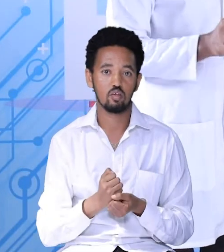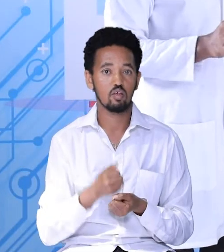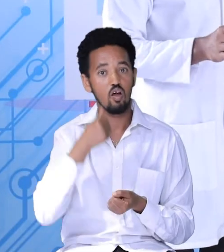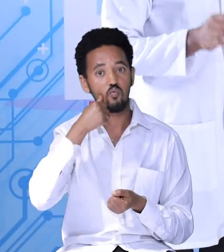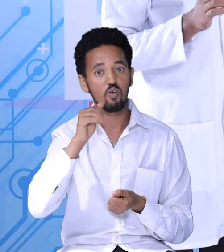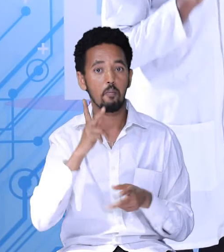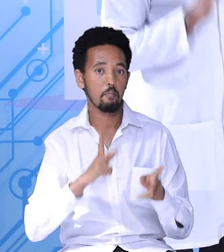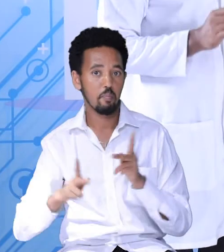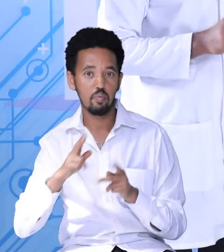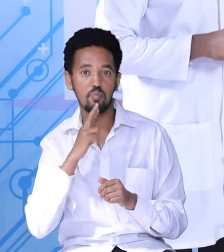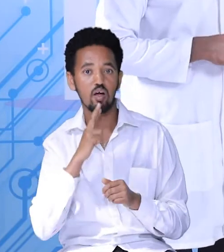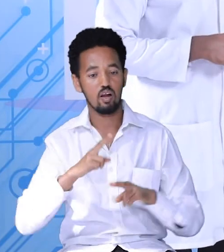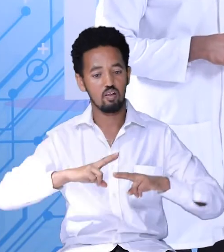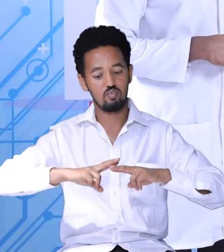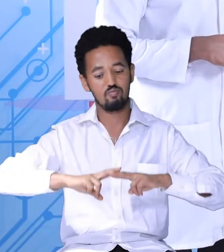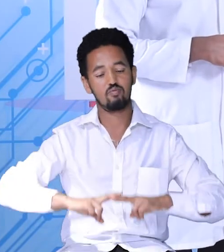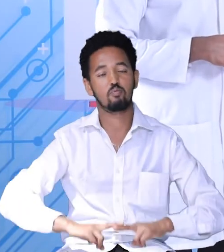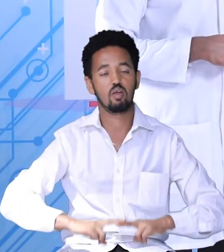female peoples are dependent.